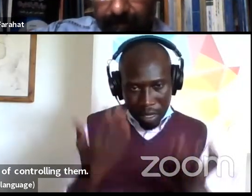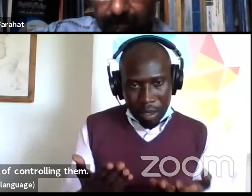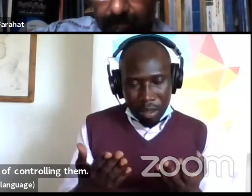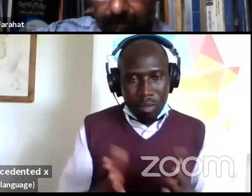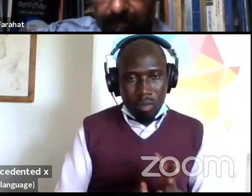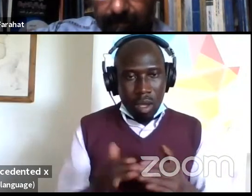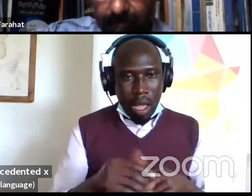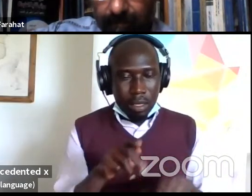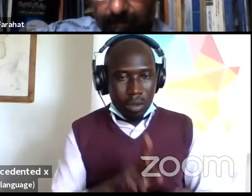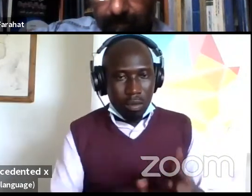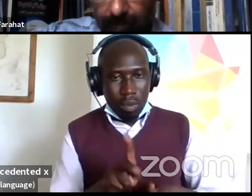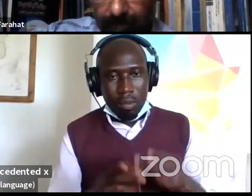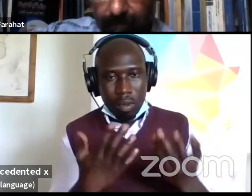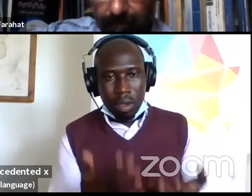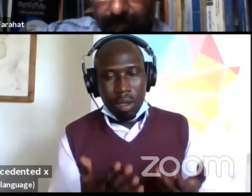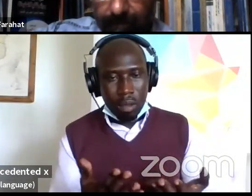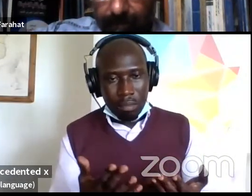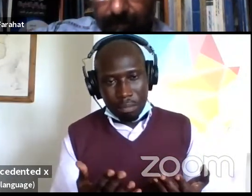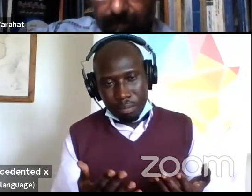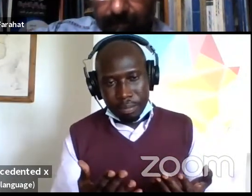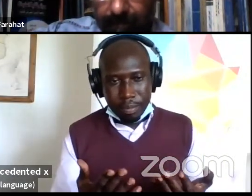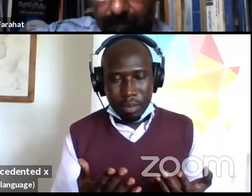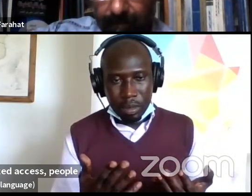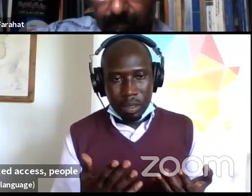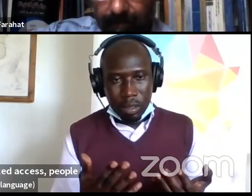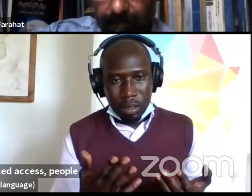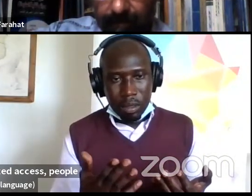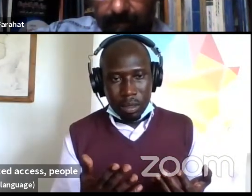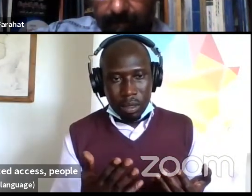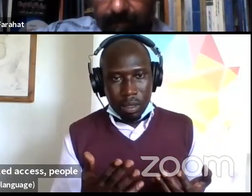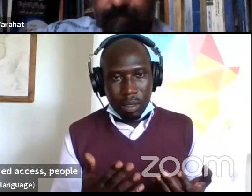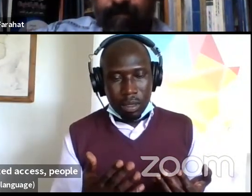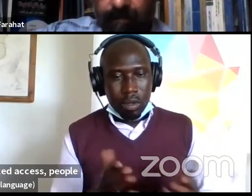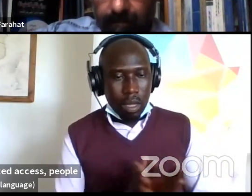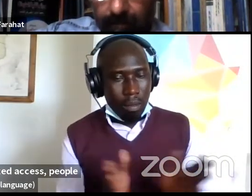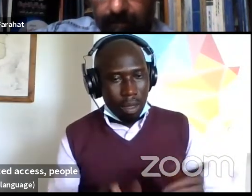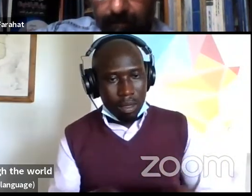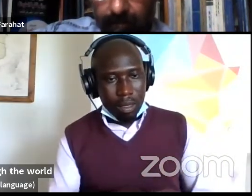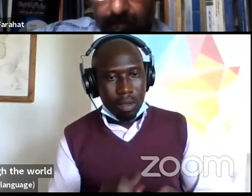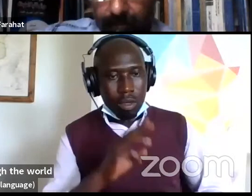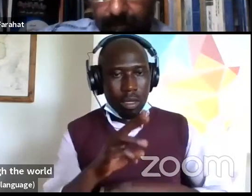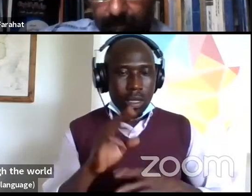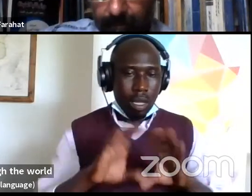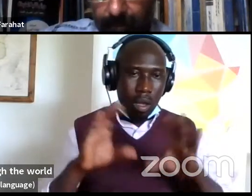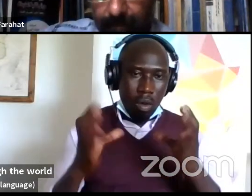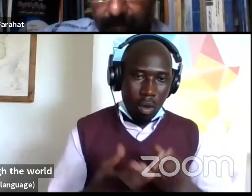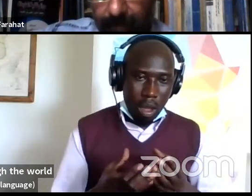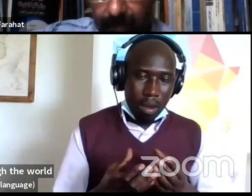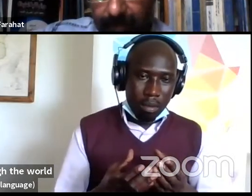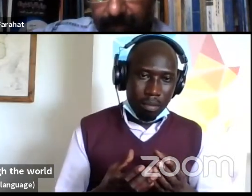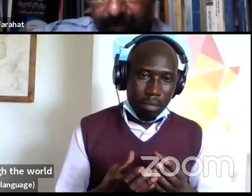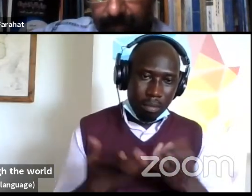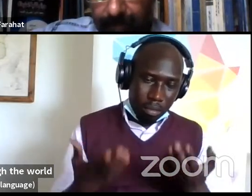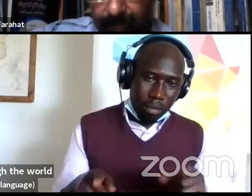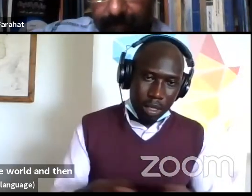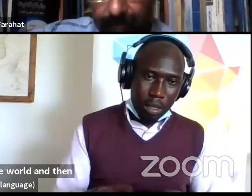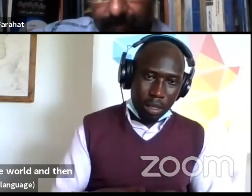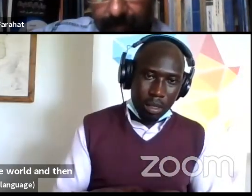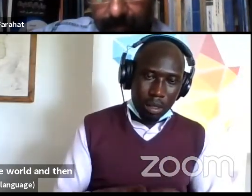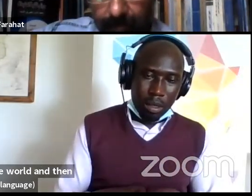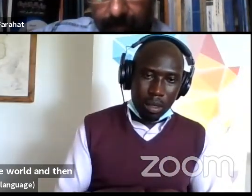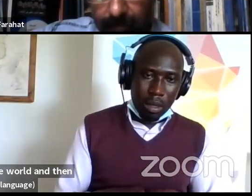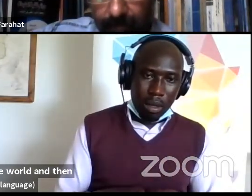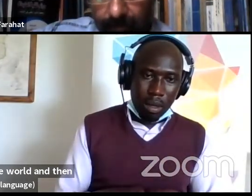access of people to the public and to the world, and then also like to